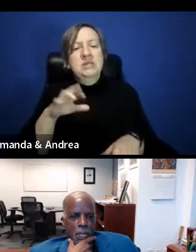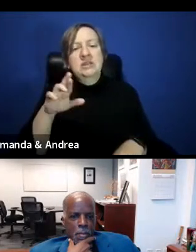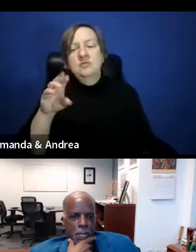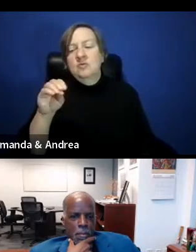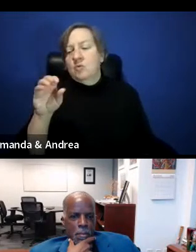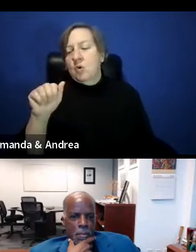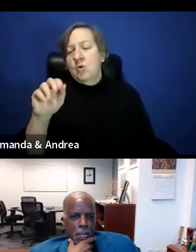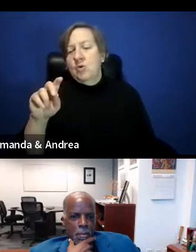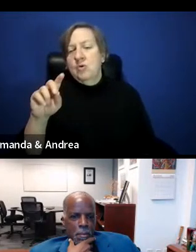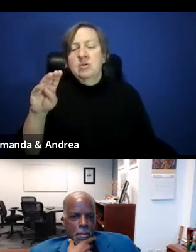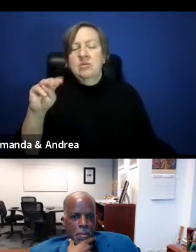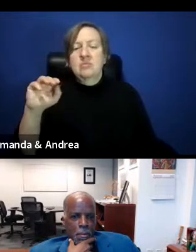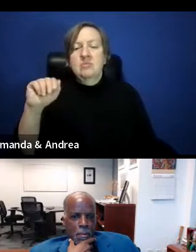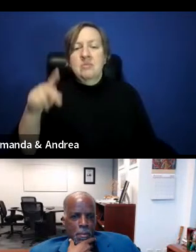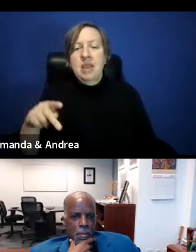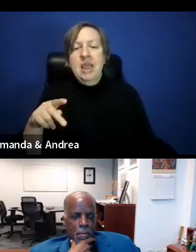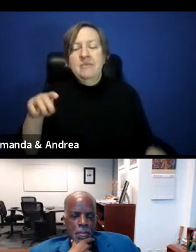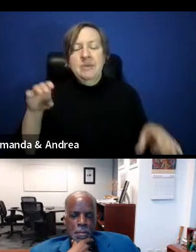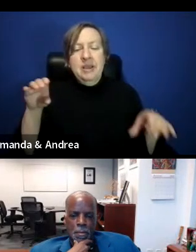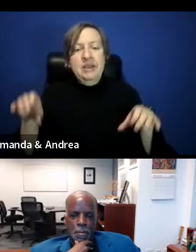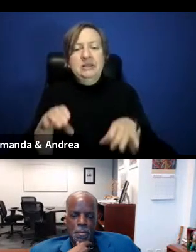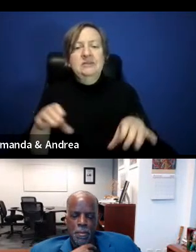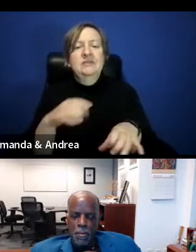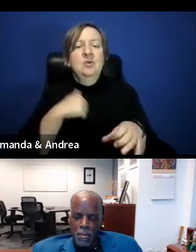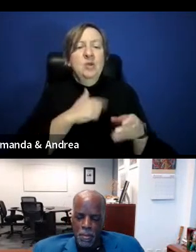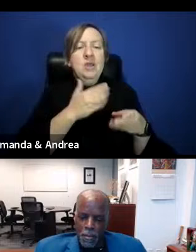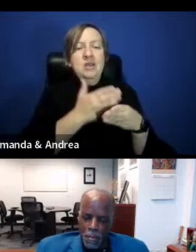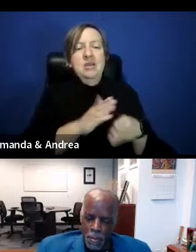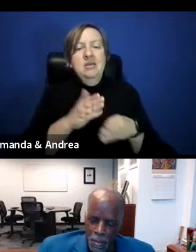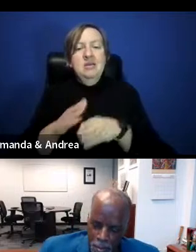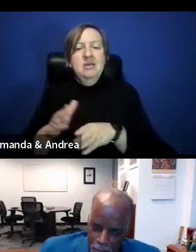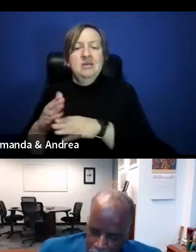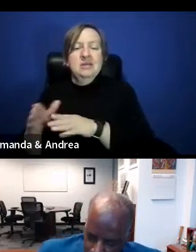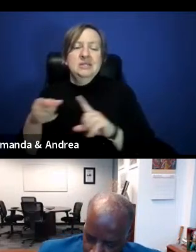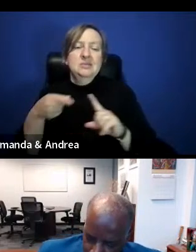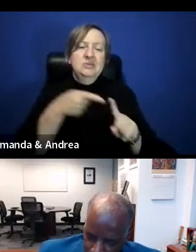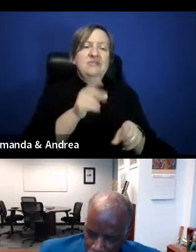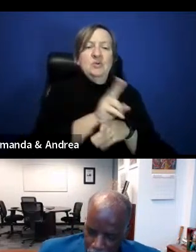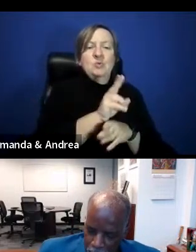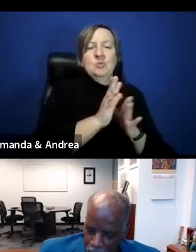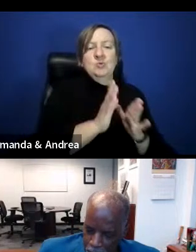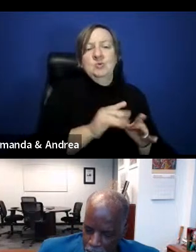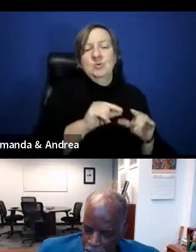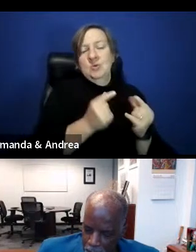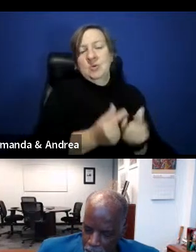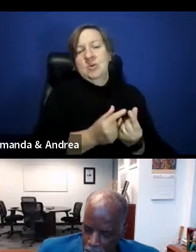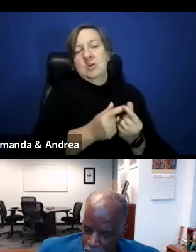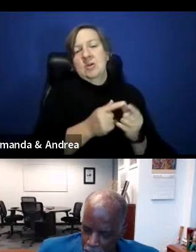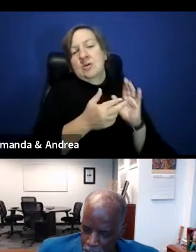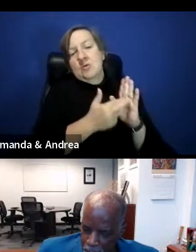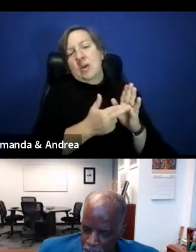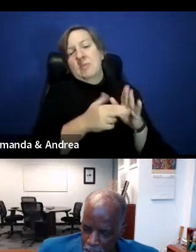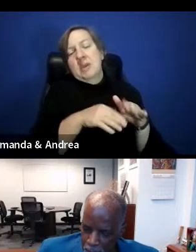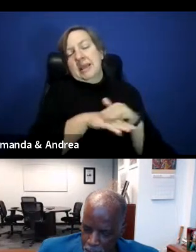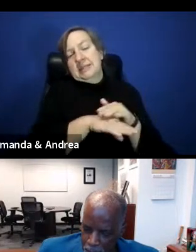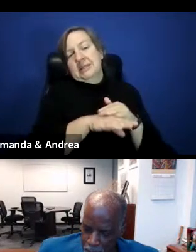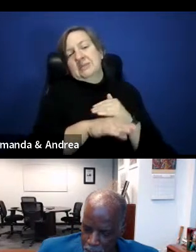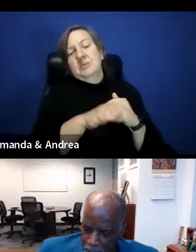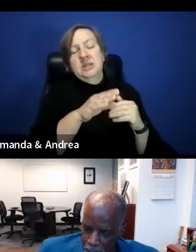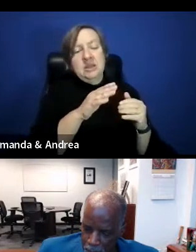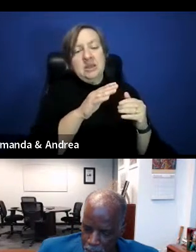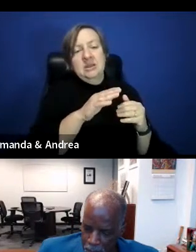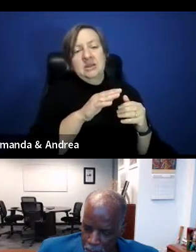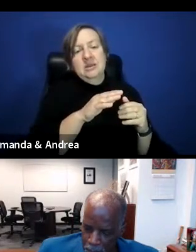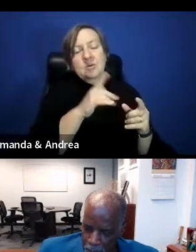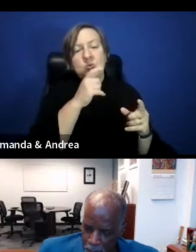exercise where we actually broke up into specific user groups. So we had a group of, representatives of the Accessibility Advisory Committee that were